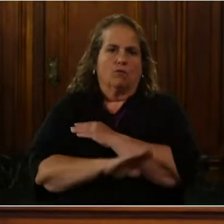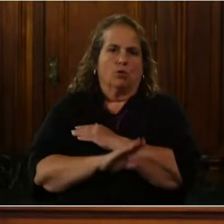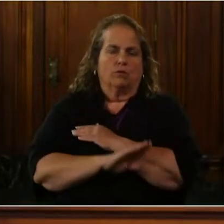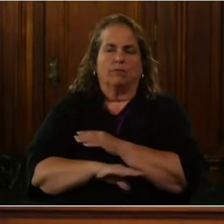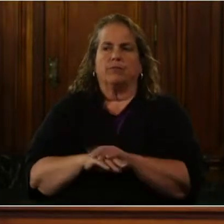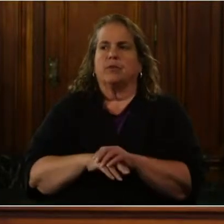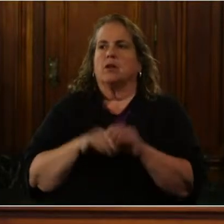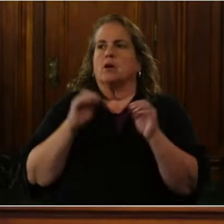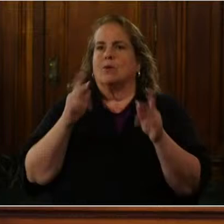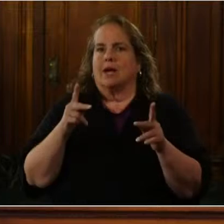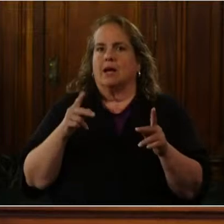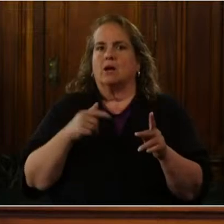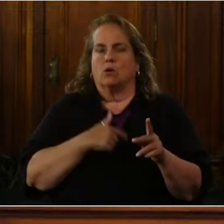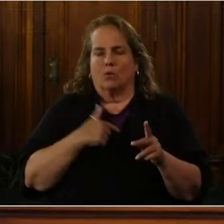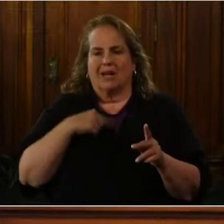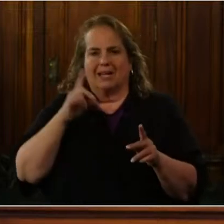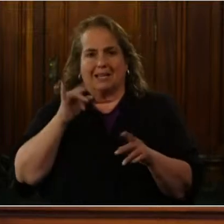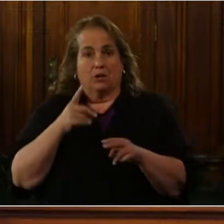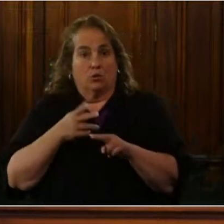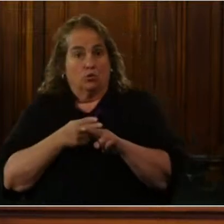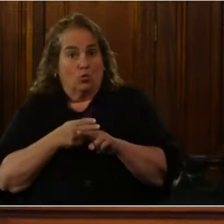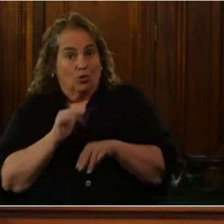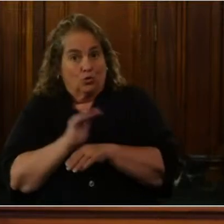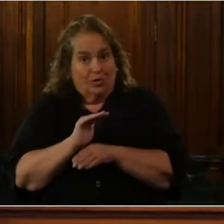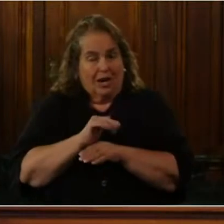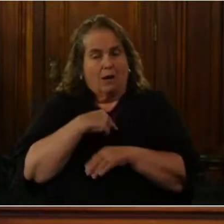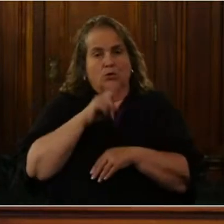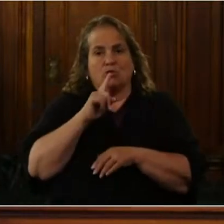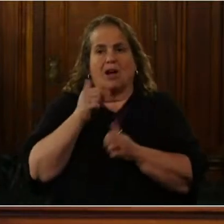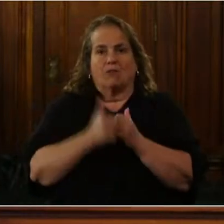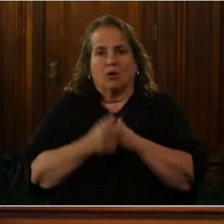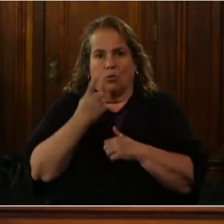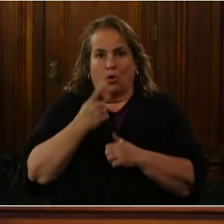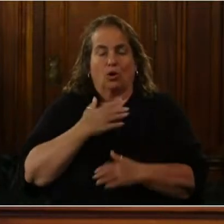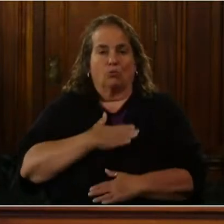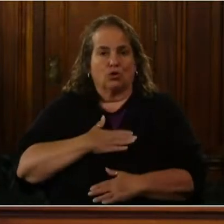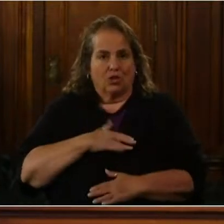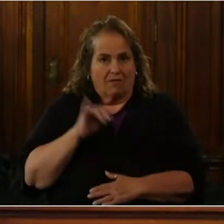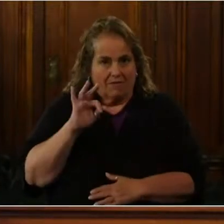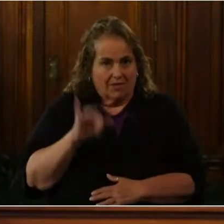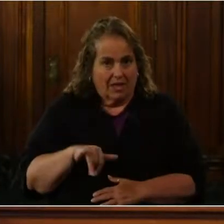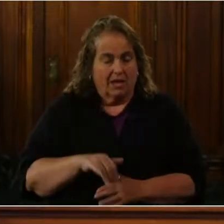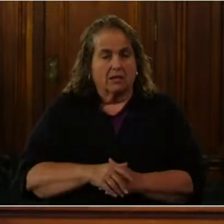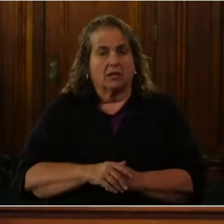All right, I know we went short tonight. I'm sure everybody is appreciative of that.